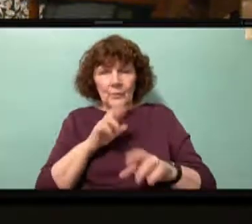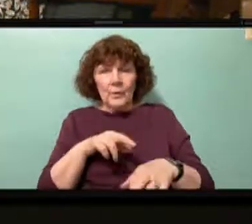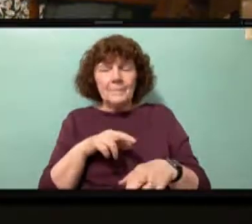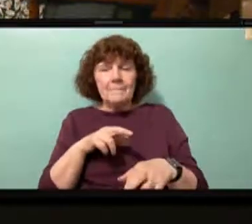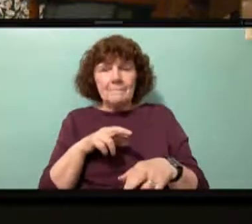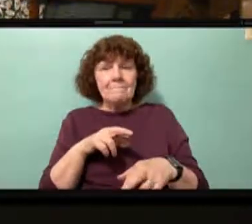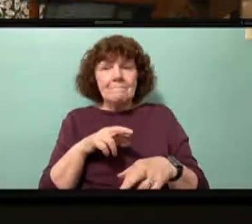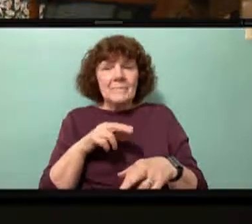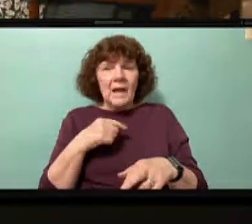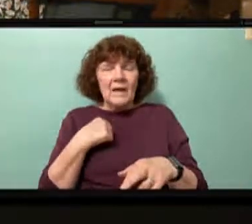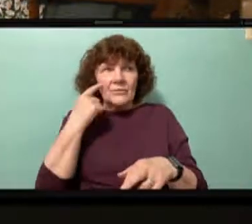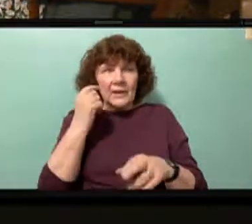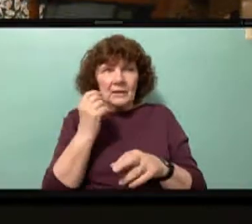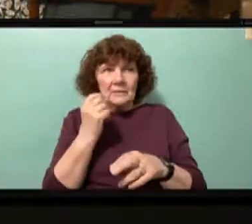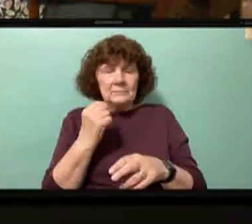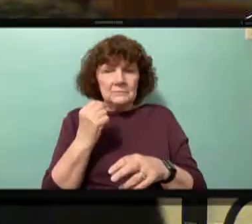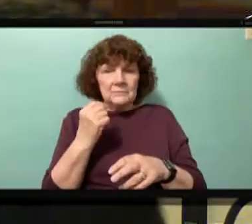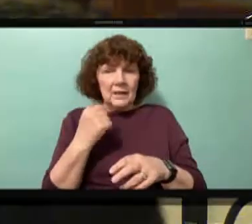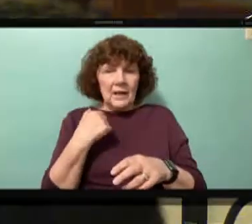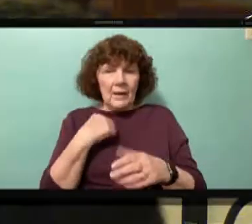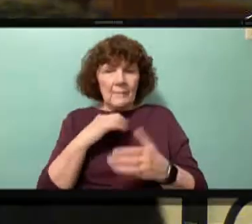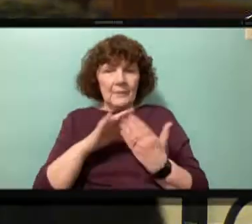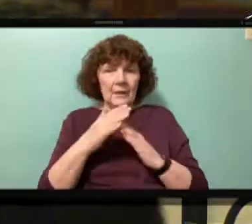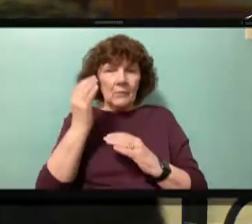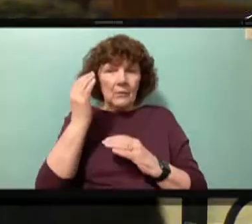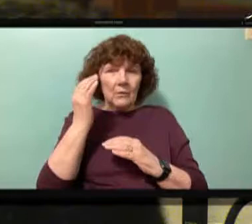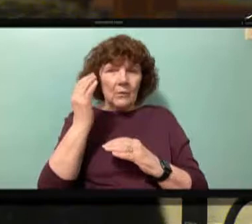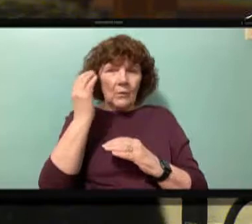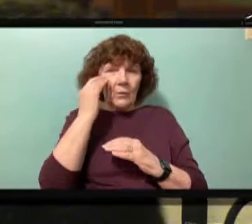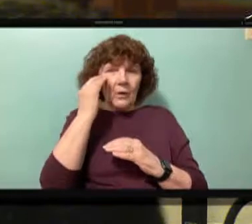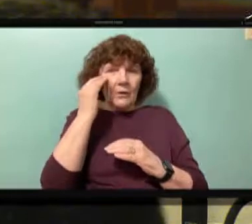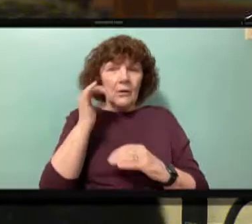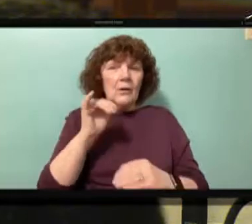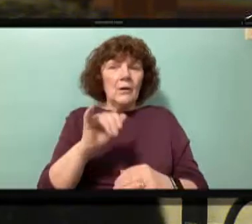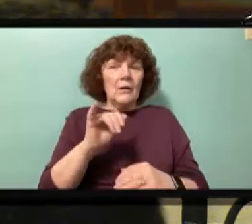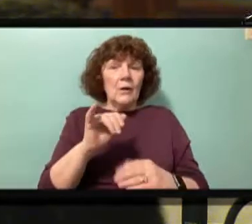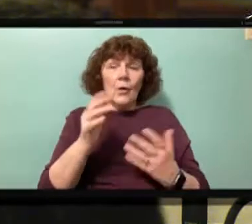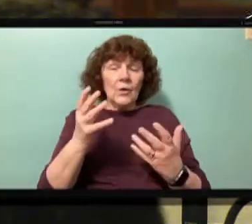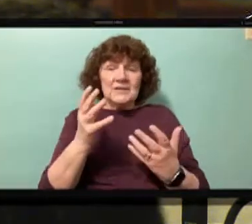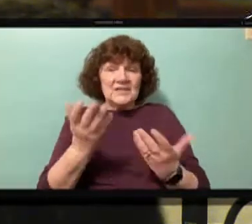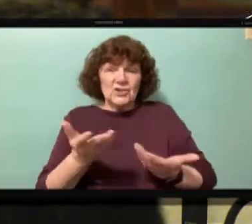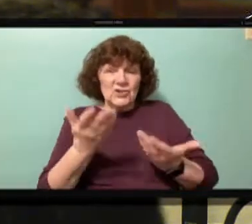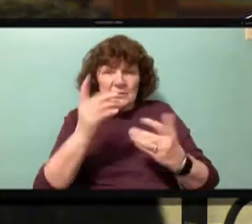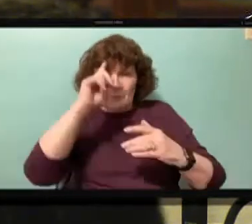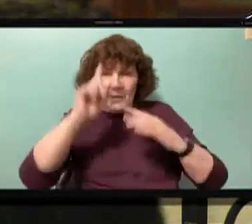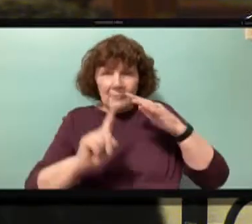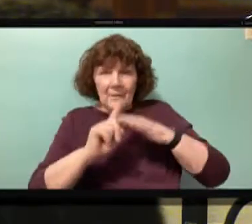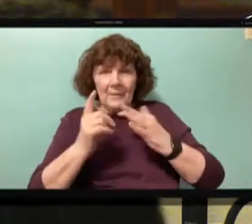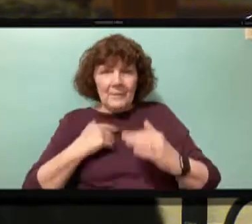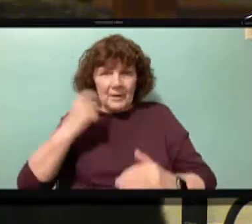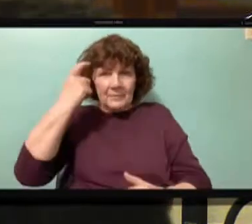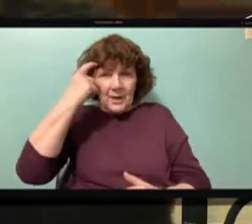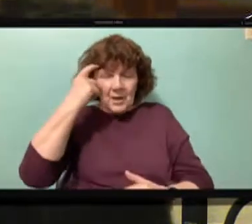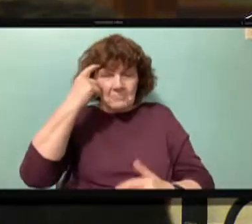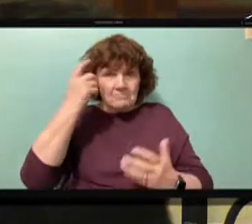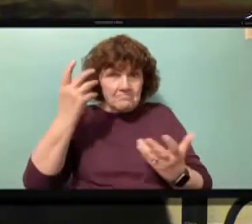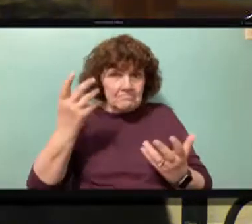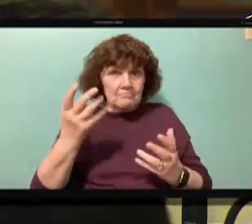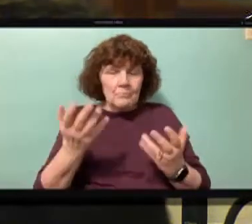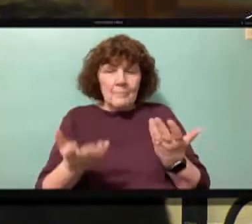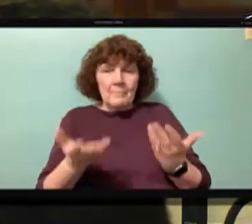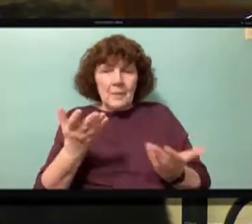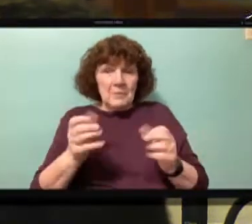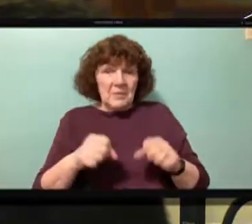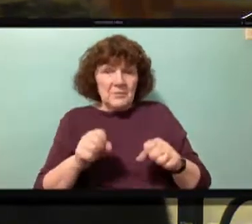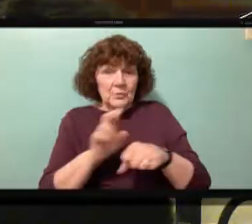to my attention is the potential, or a suggestion that I might have, is the potential to utilize the financial impact